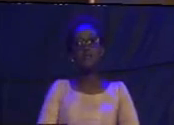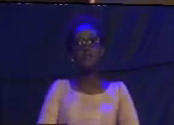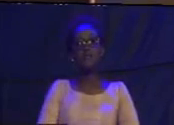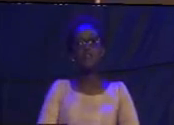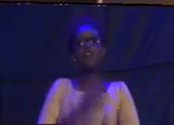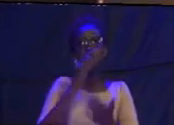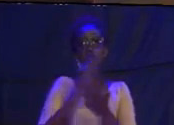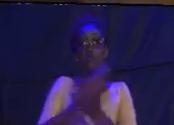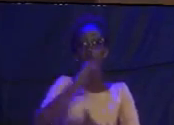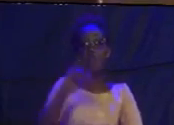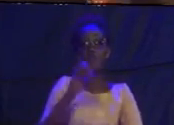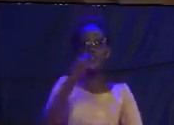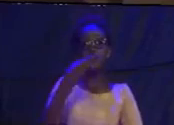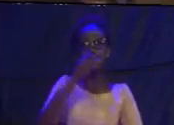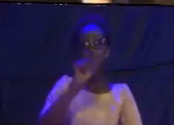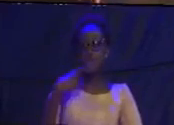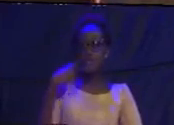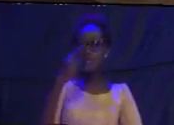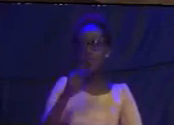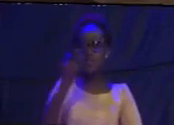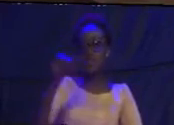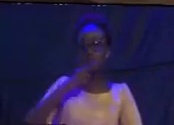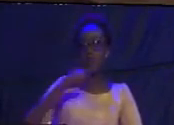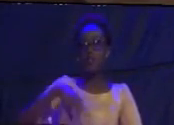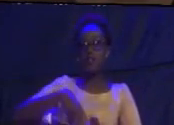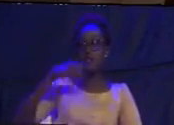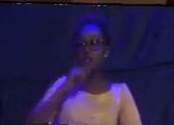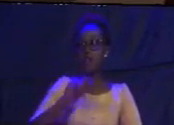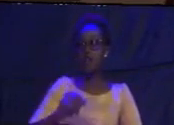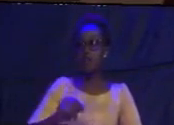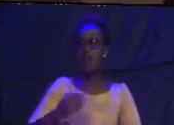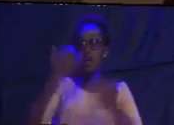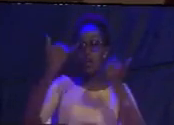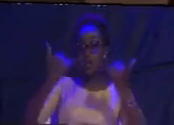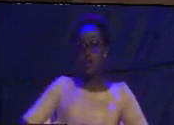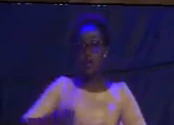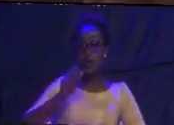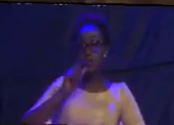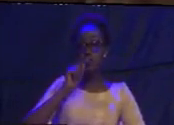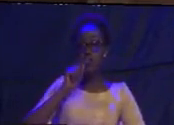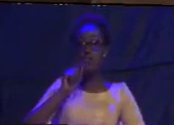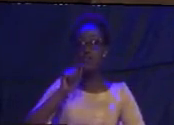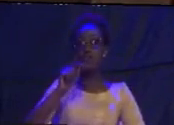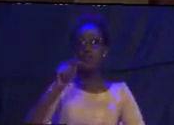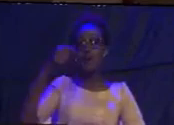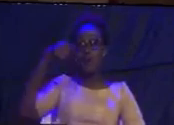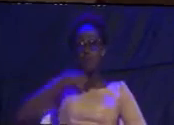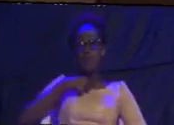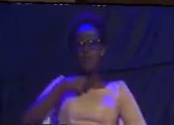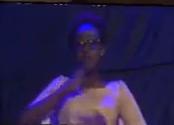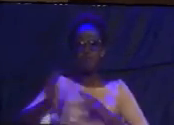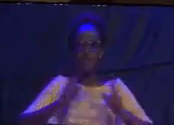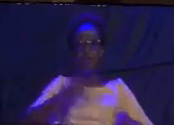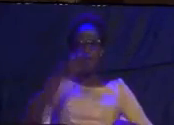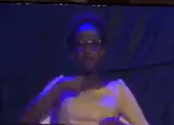God. And Joshua told him, now, since I was the commander of